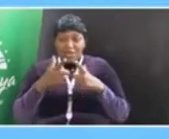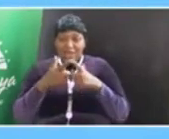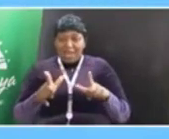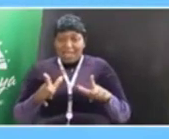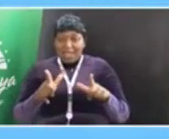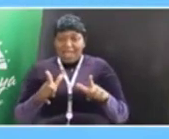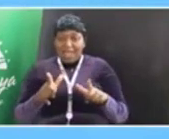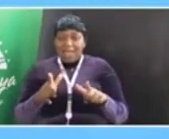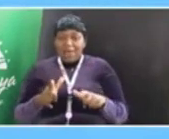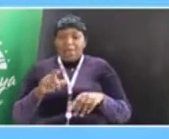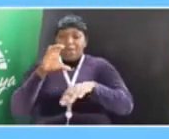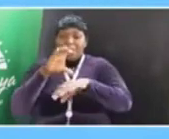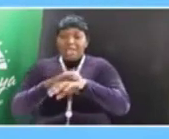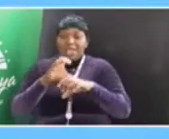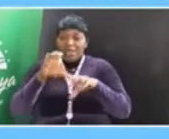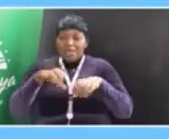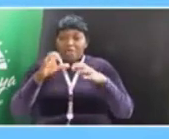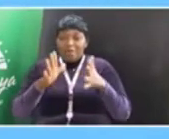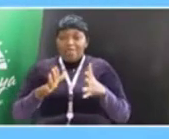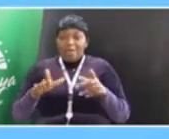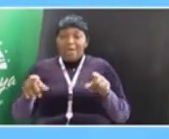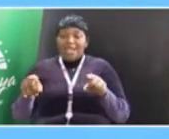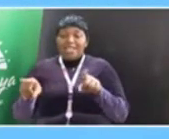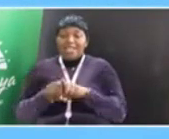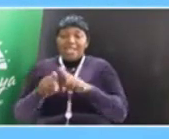local farmers and experiencing